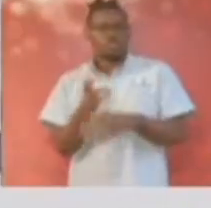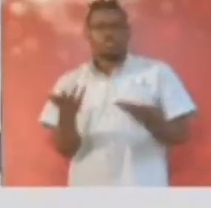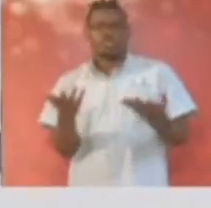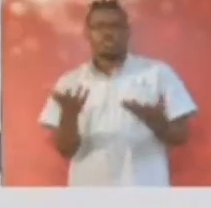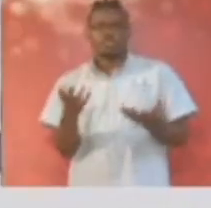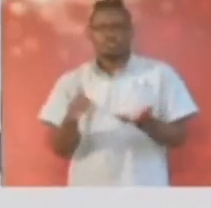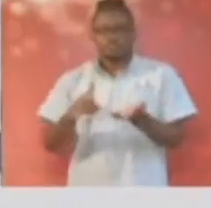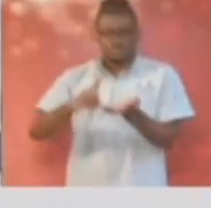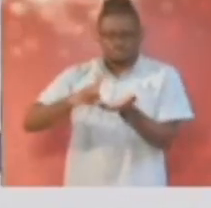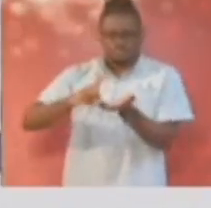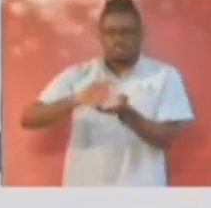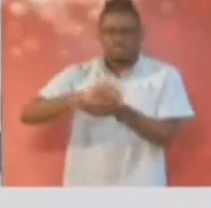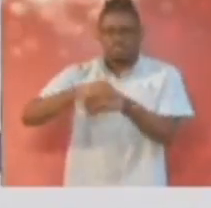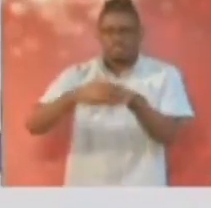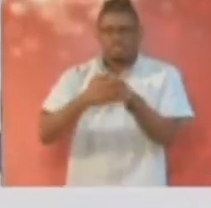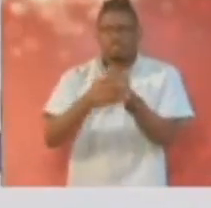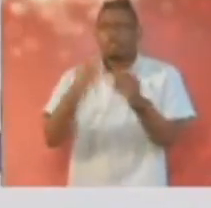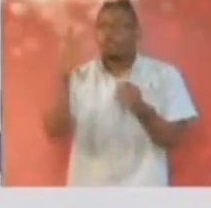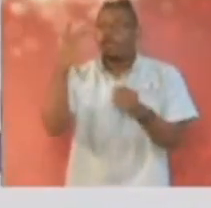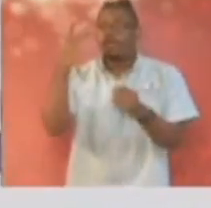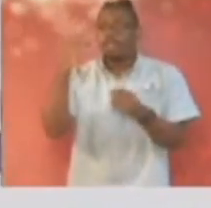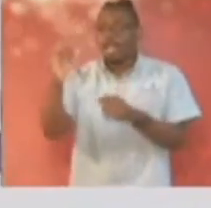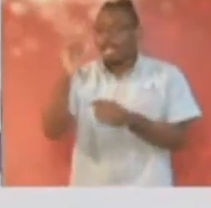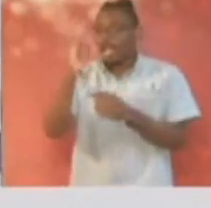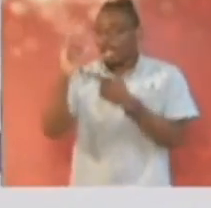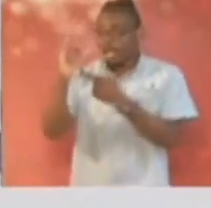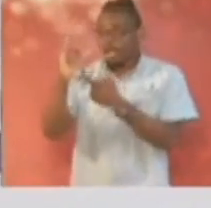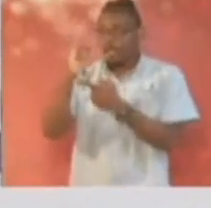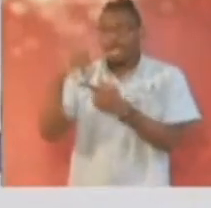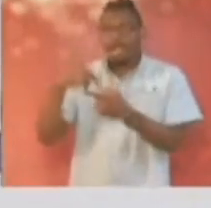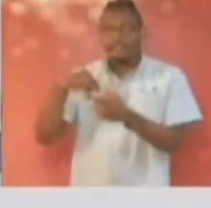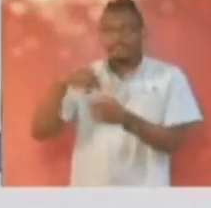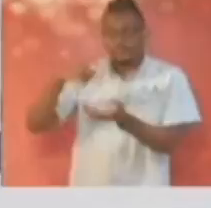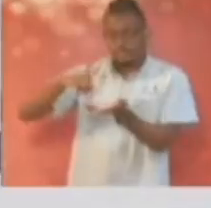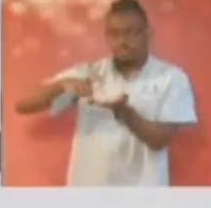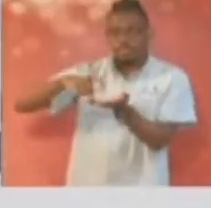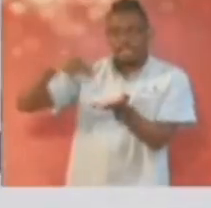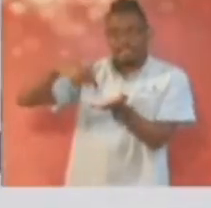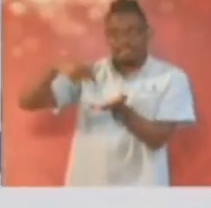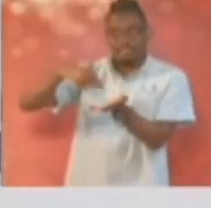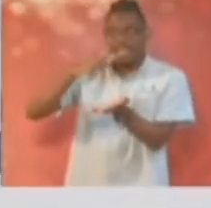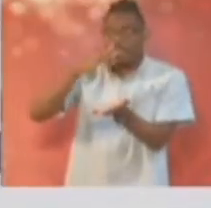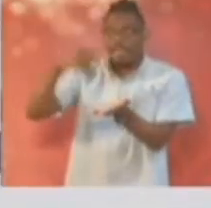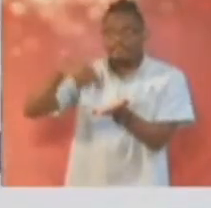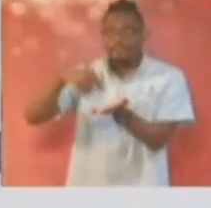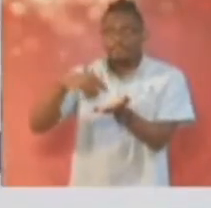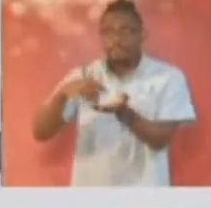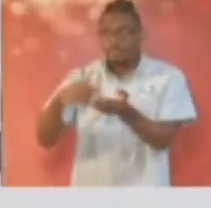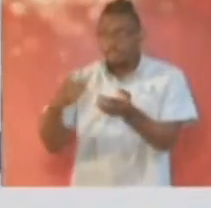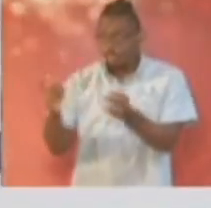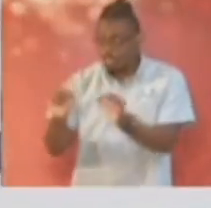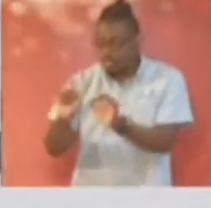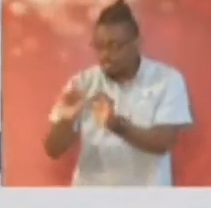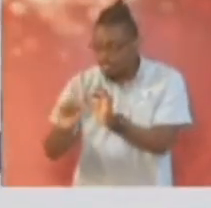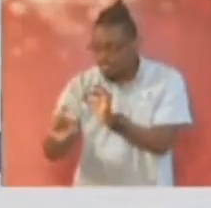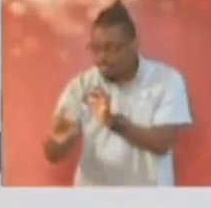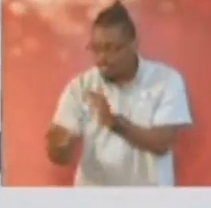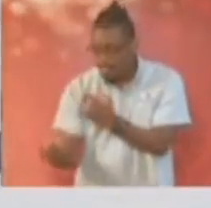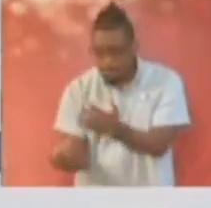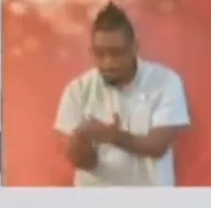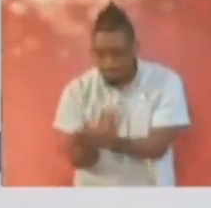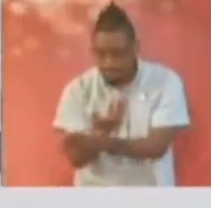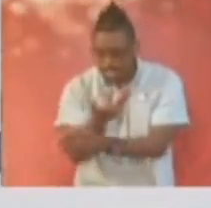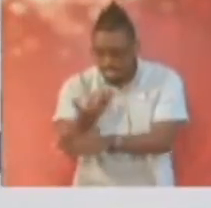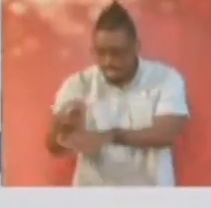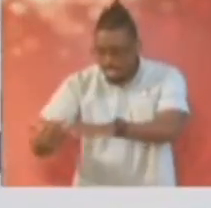candles, fireworks, etc. These are inflammable and can cause fire hazards or burns to your hands. Rather, wash